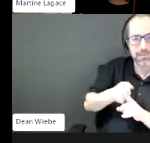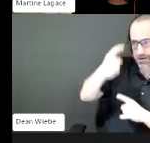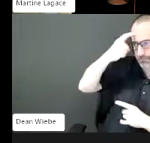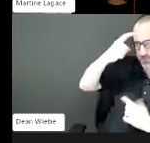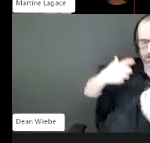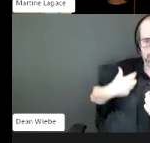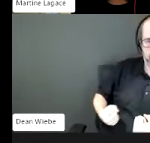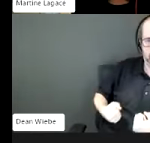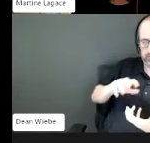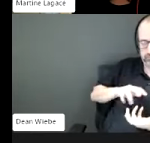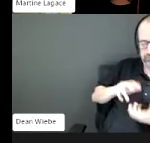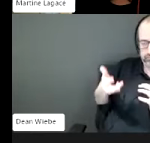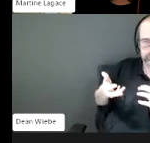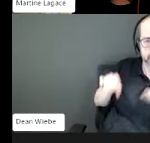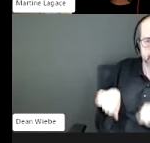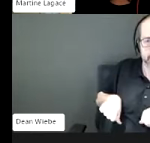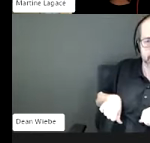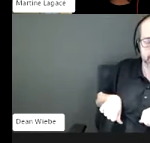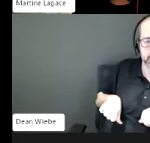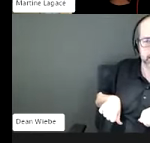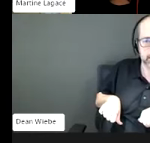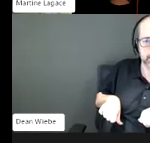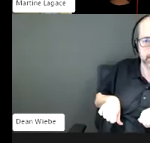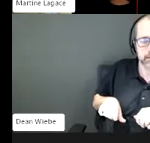And these